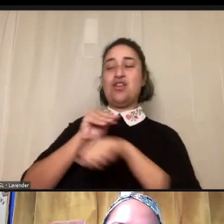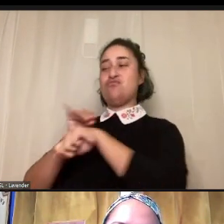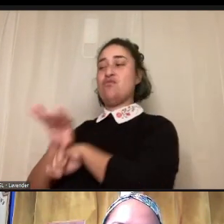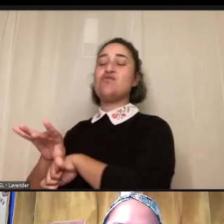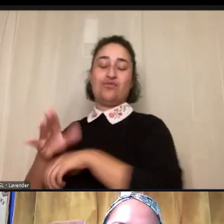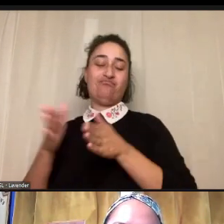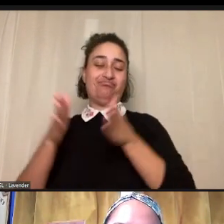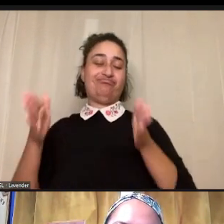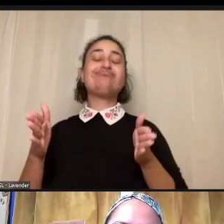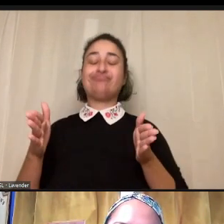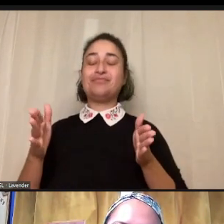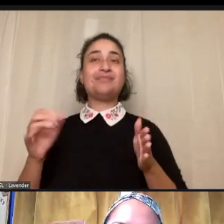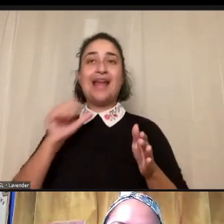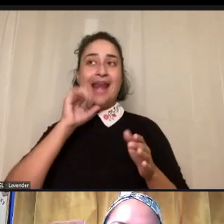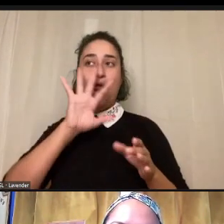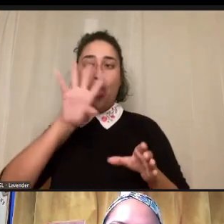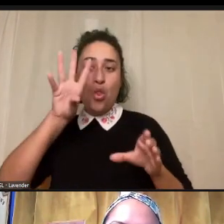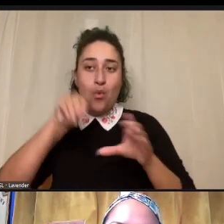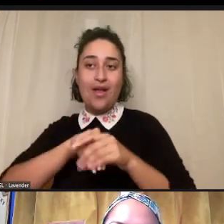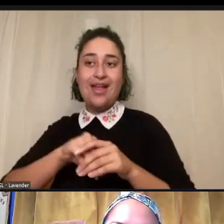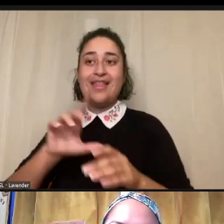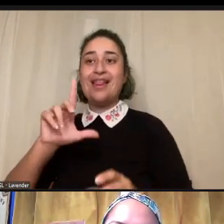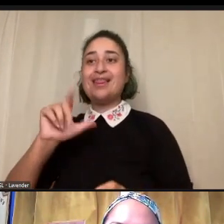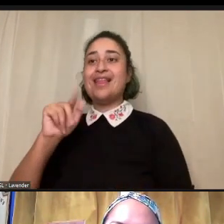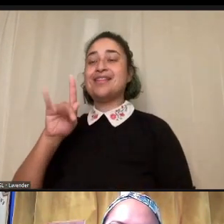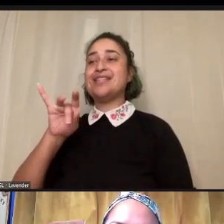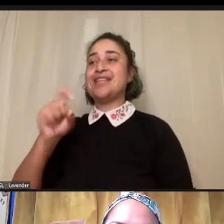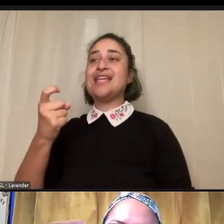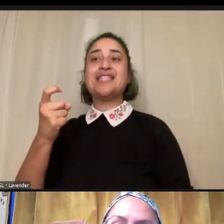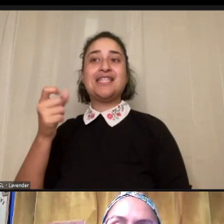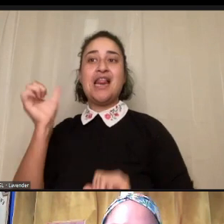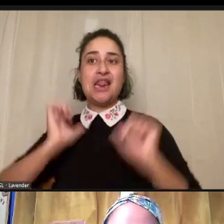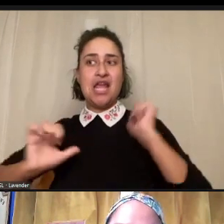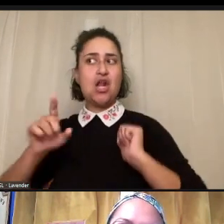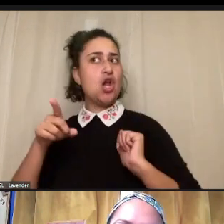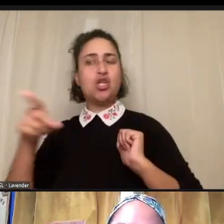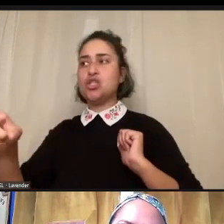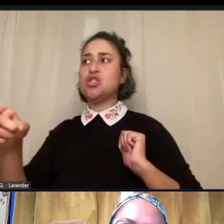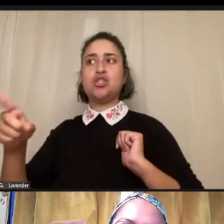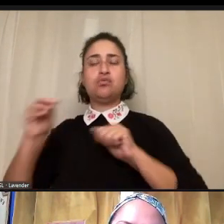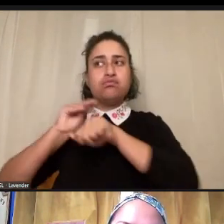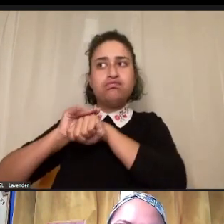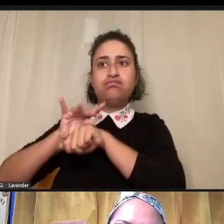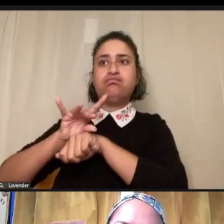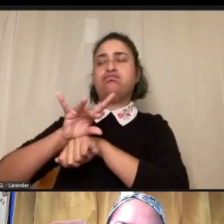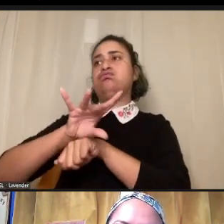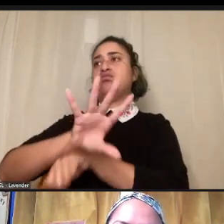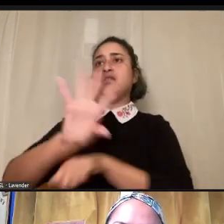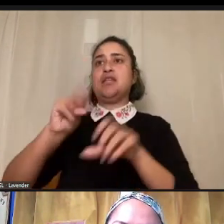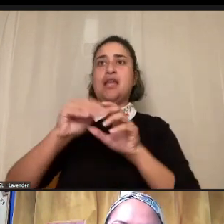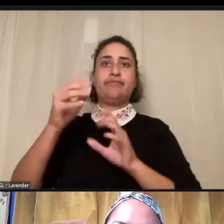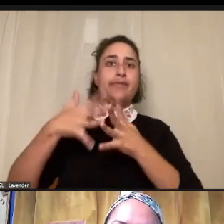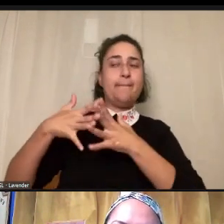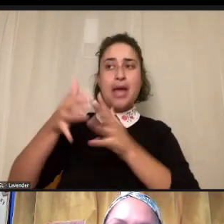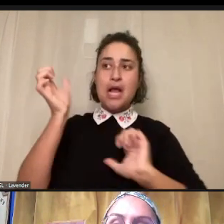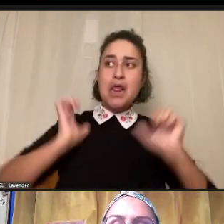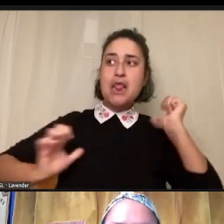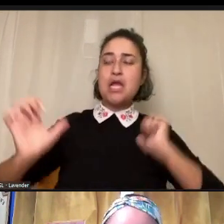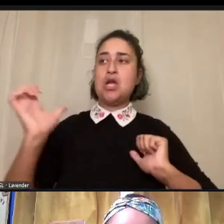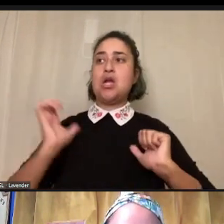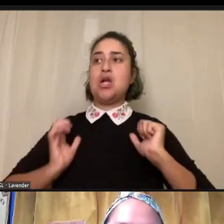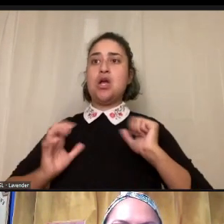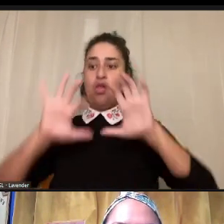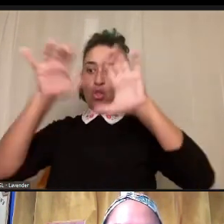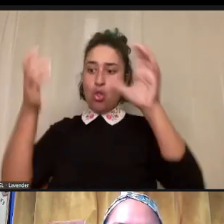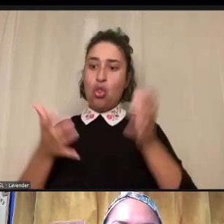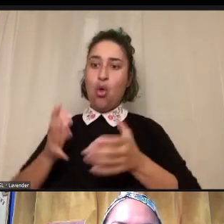not just within Latinx theater, right? She was a force in the American theater and also on the global stage,